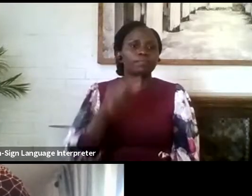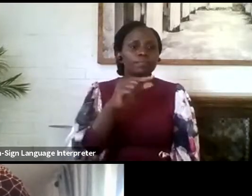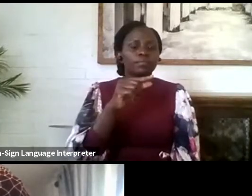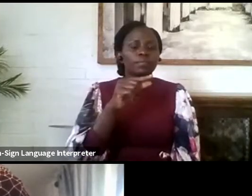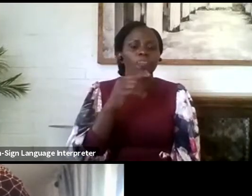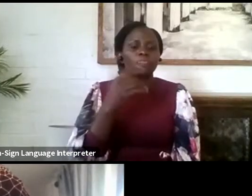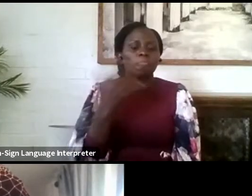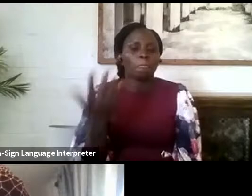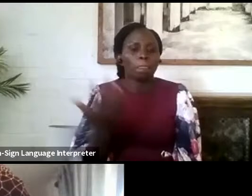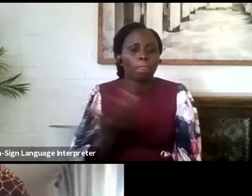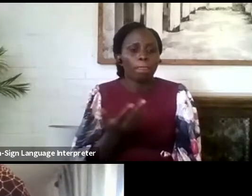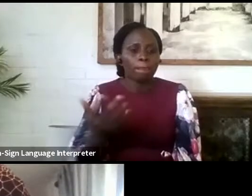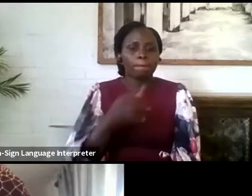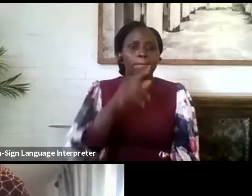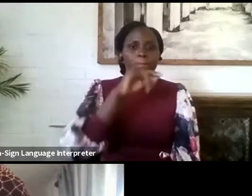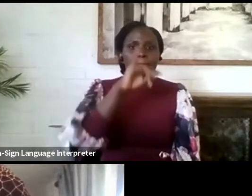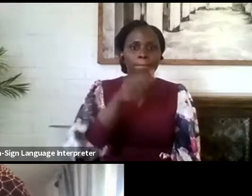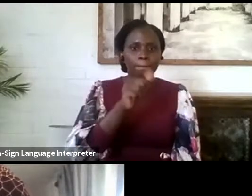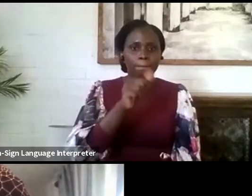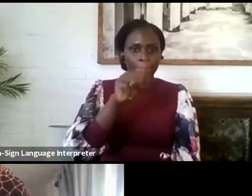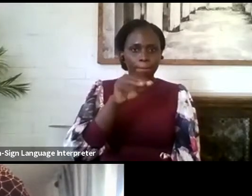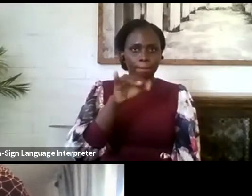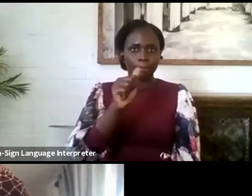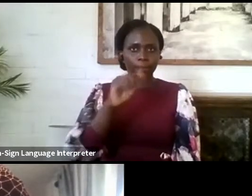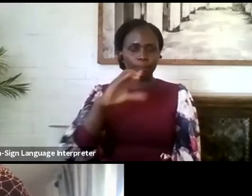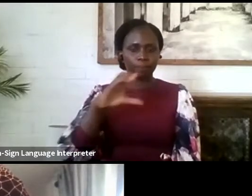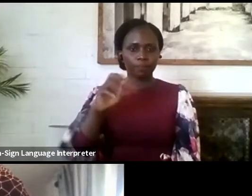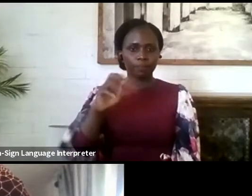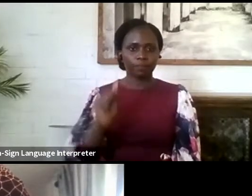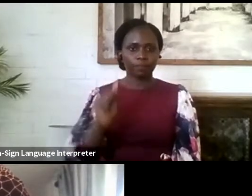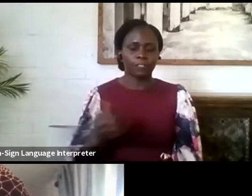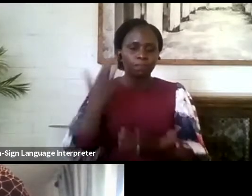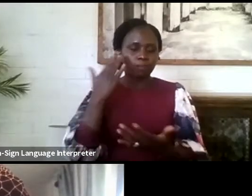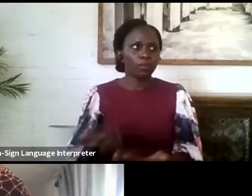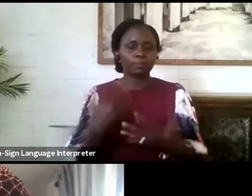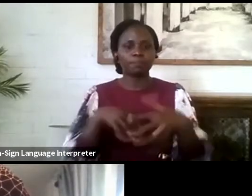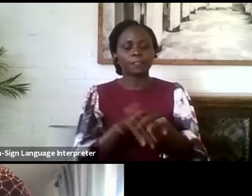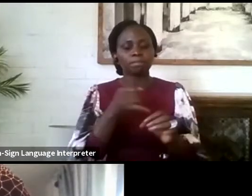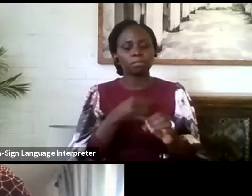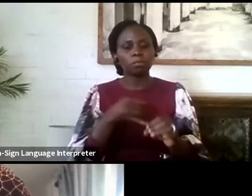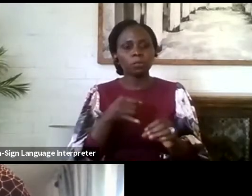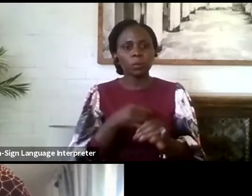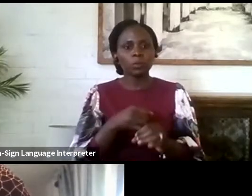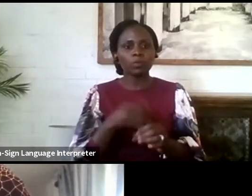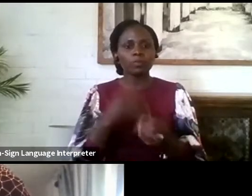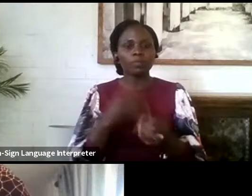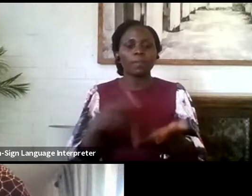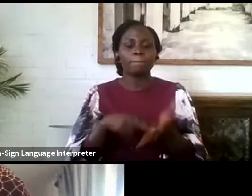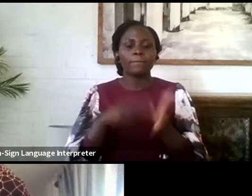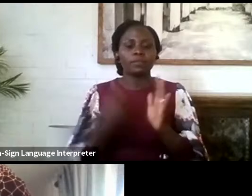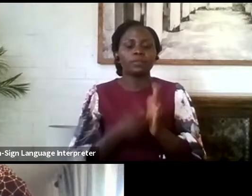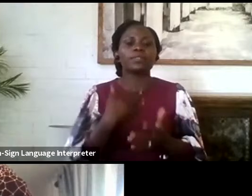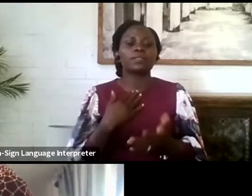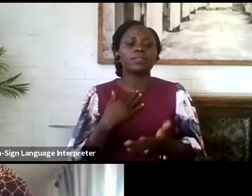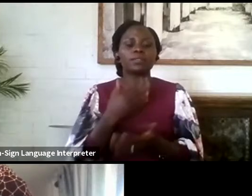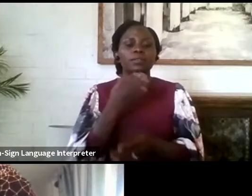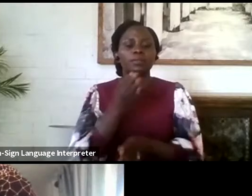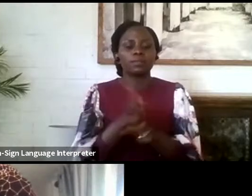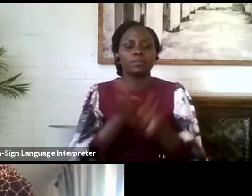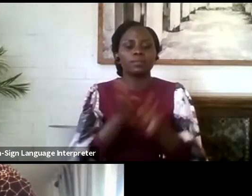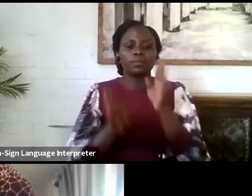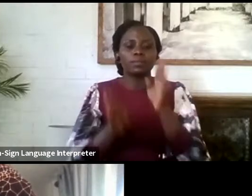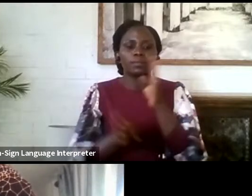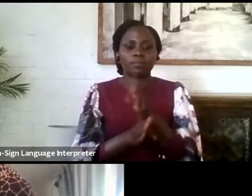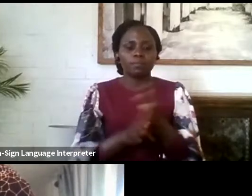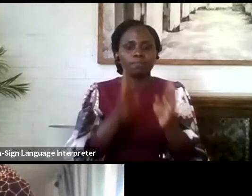civil society for being divisive and exclusionary. Hence, we need to build systems with an enabling environment